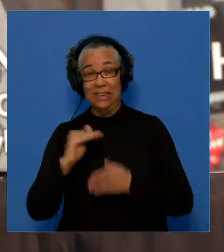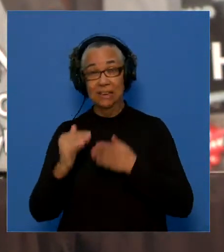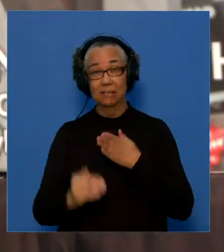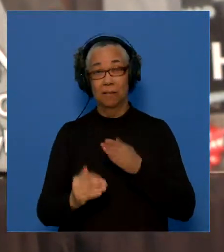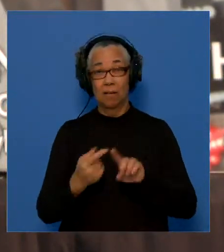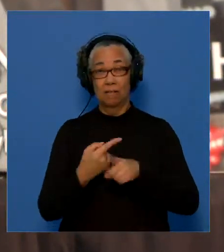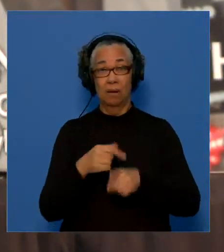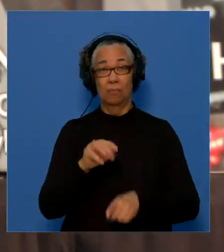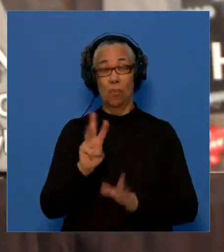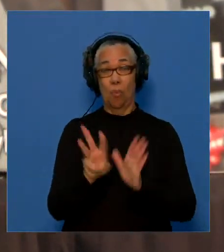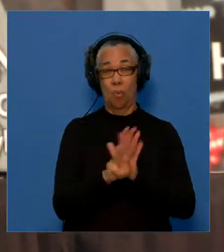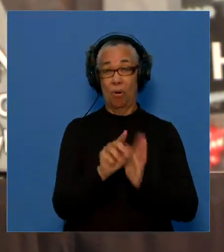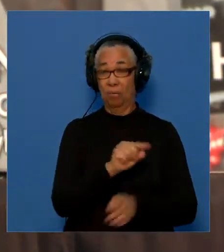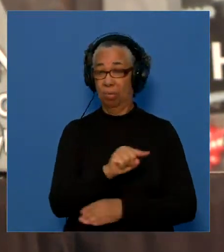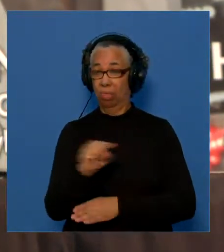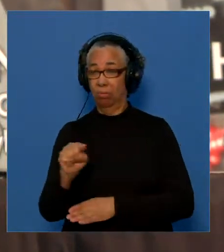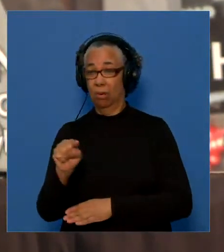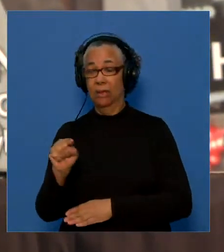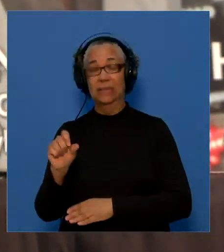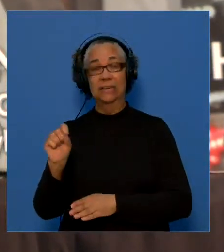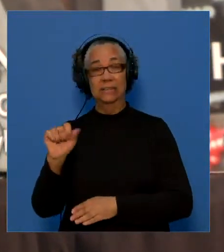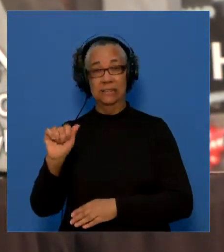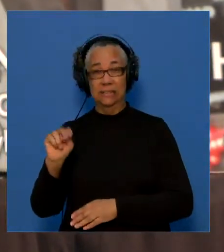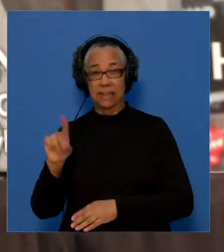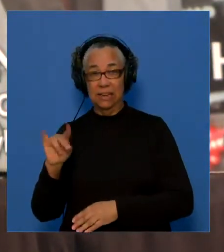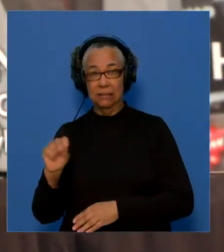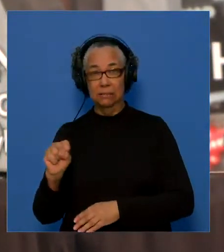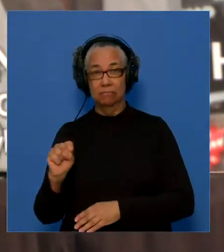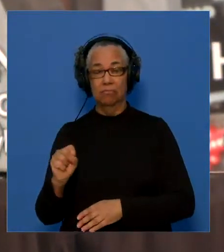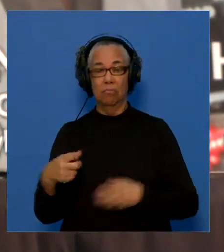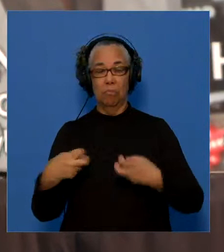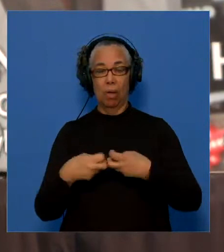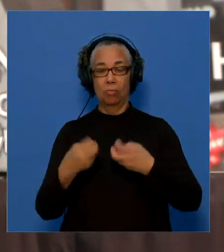from Warwick all the way to Sands, lost power.